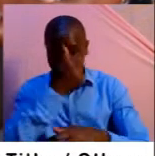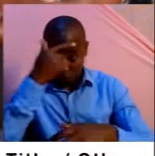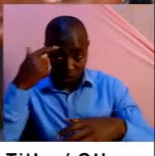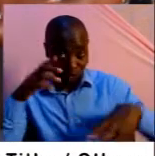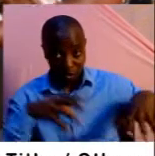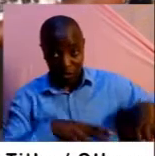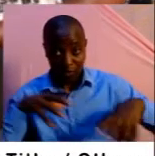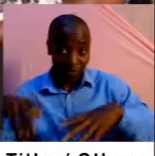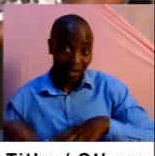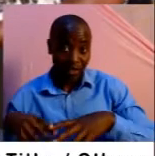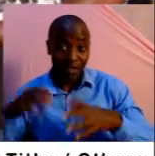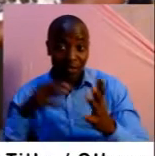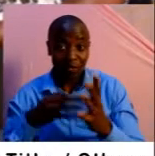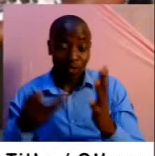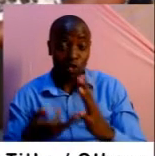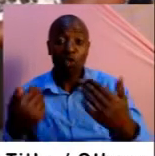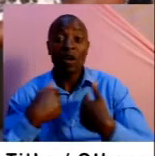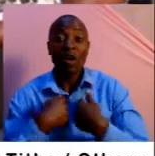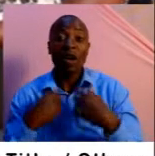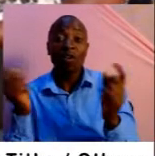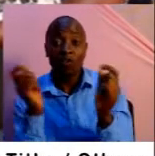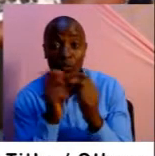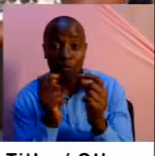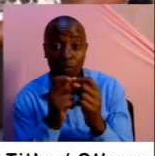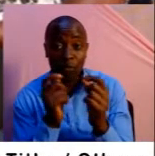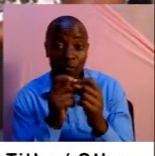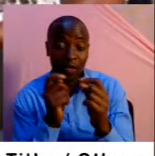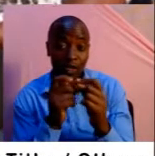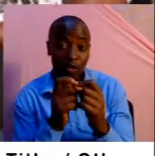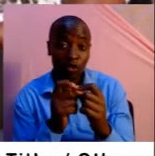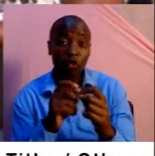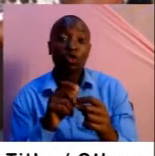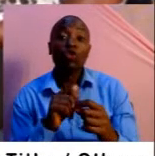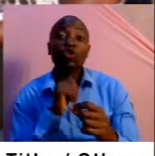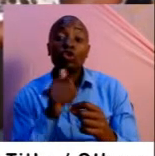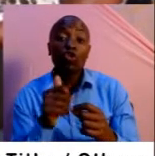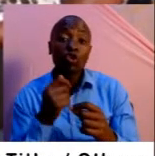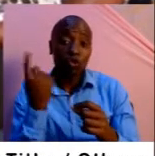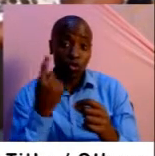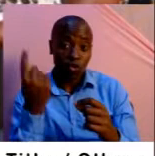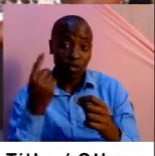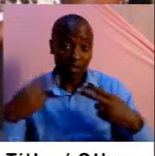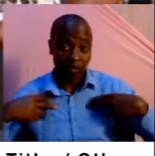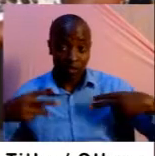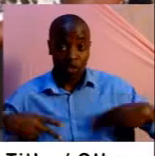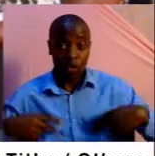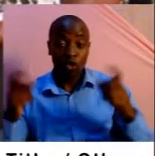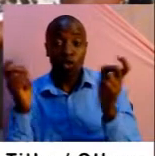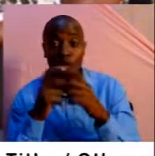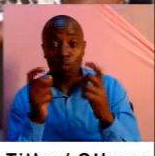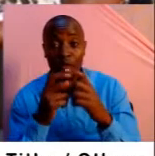you're going through pain. It may not be necessarily the pain of the toothache, but the physical pain. But it could